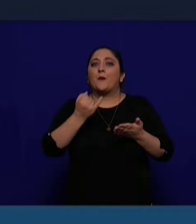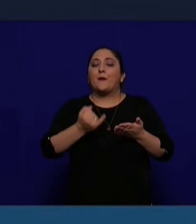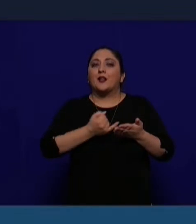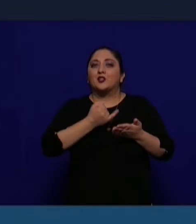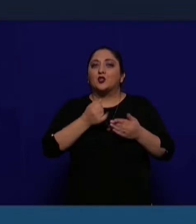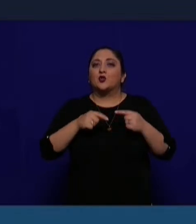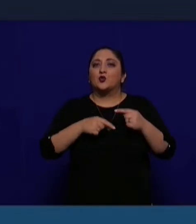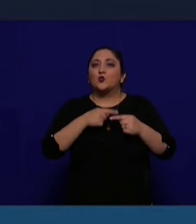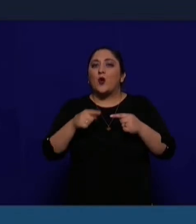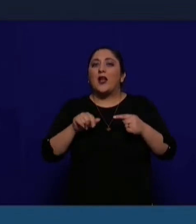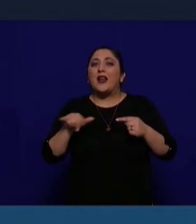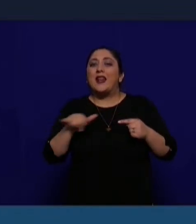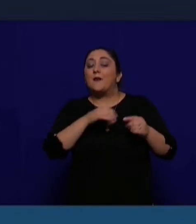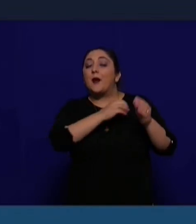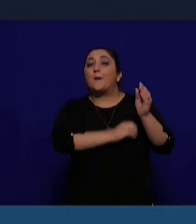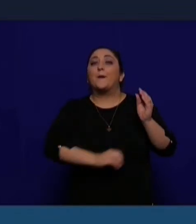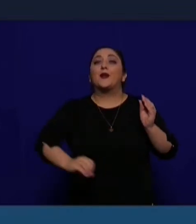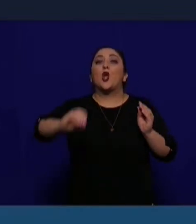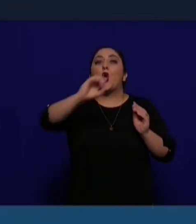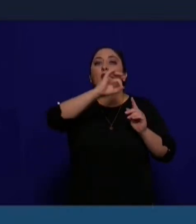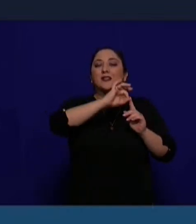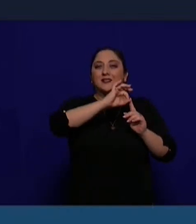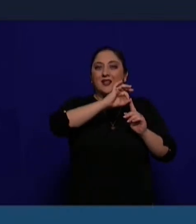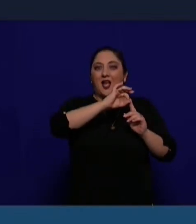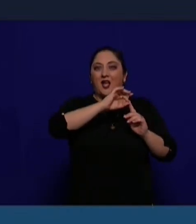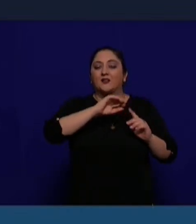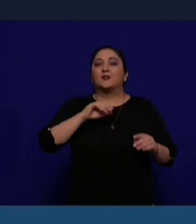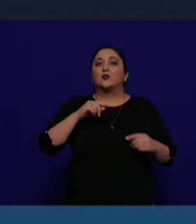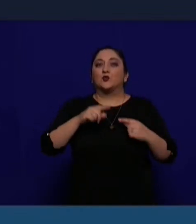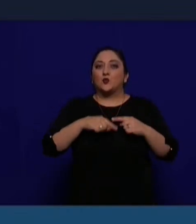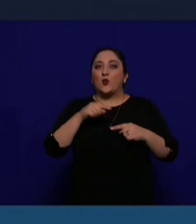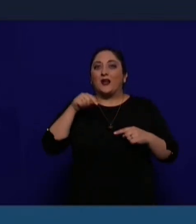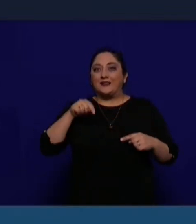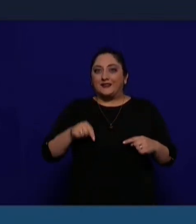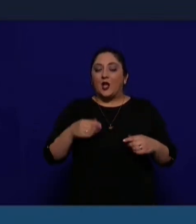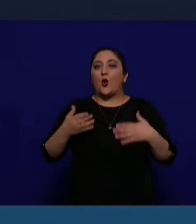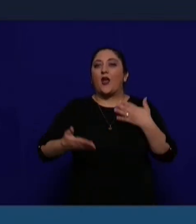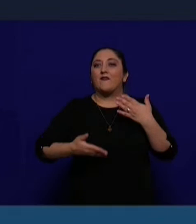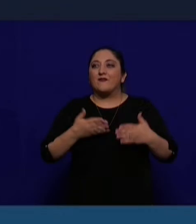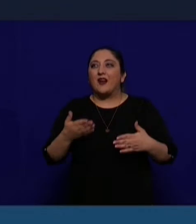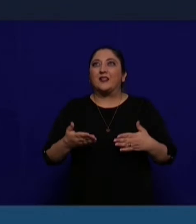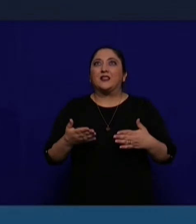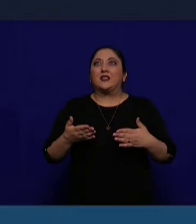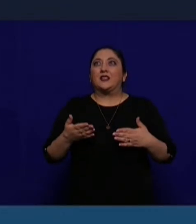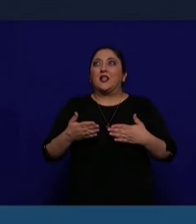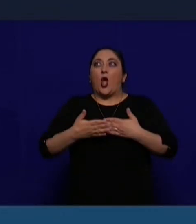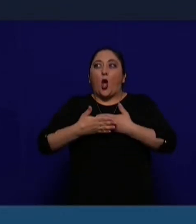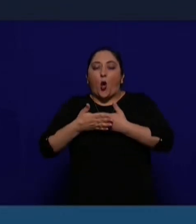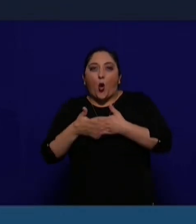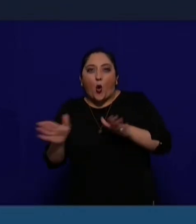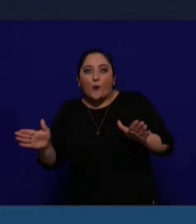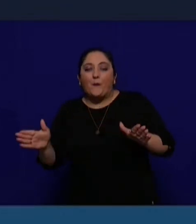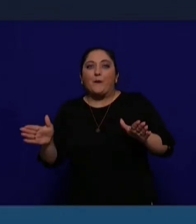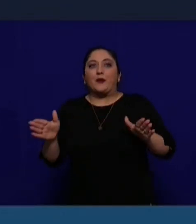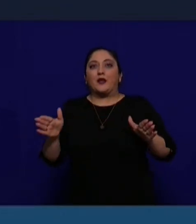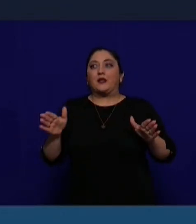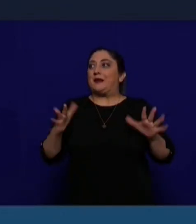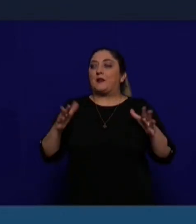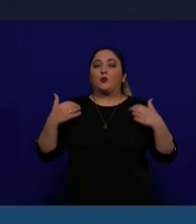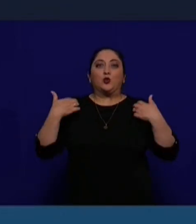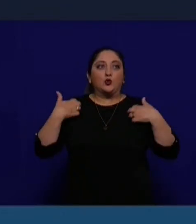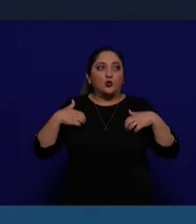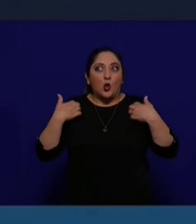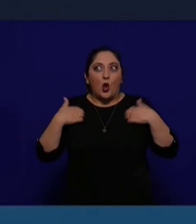be prioritized? You mentioned it will be reopened in phases. Will perhaps be schools the first to open? Any insight would be